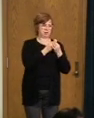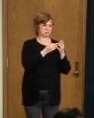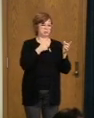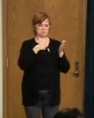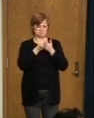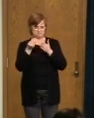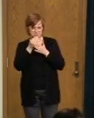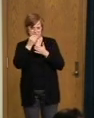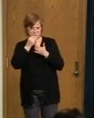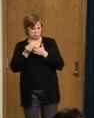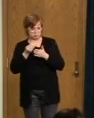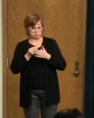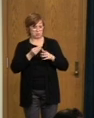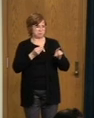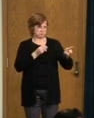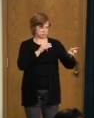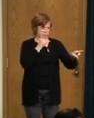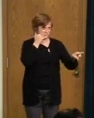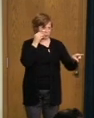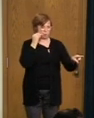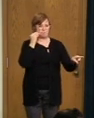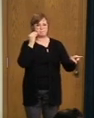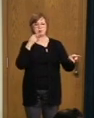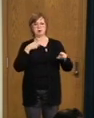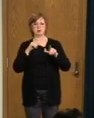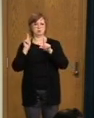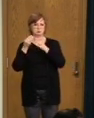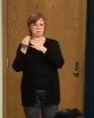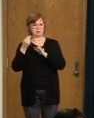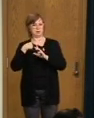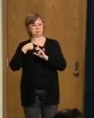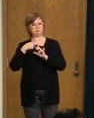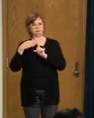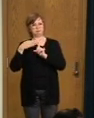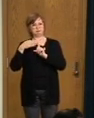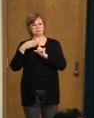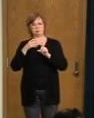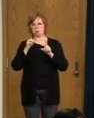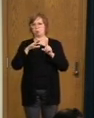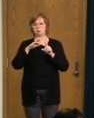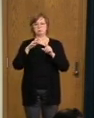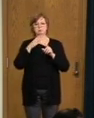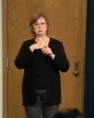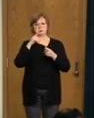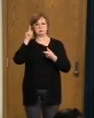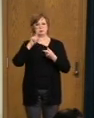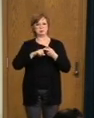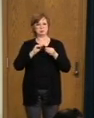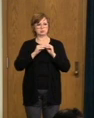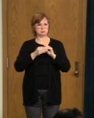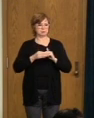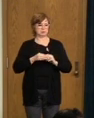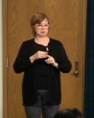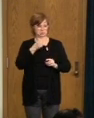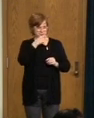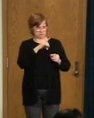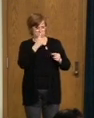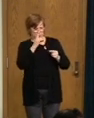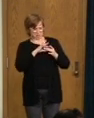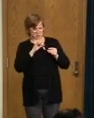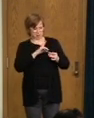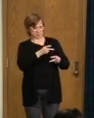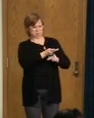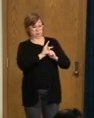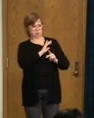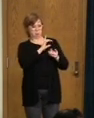all measures that will have a layered effect on bringing our case numbers down. Thank you. I just, if I can pick up on one point